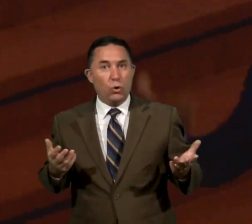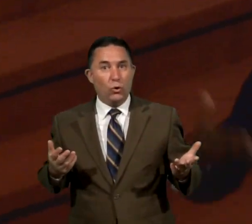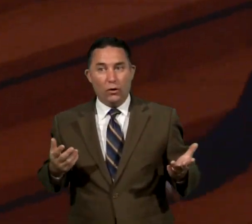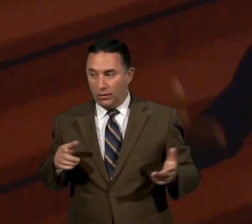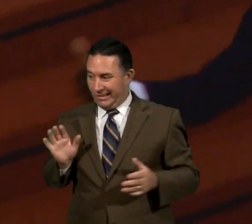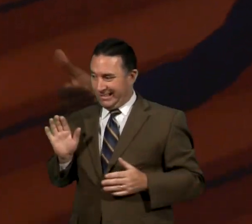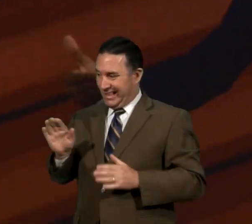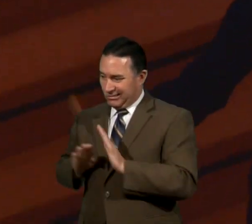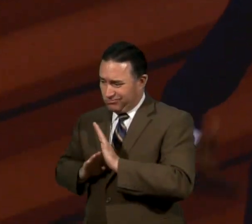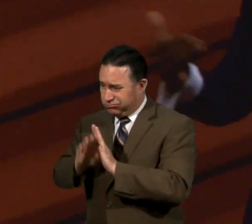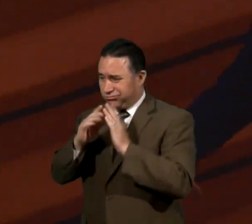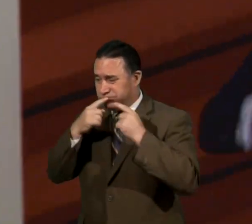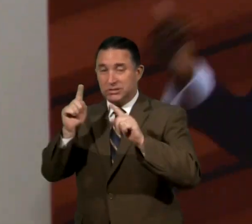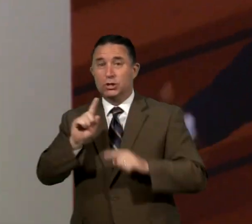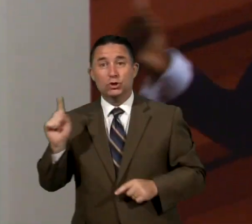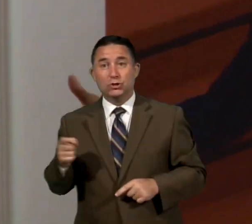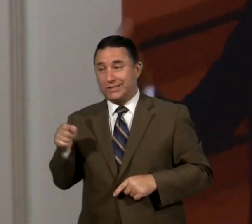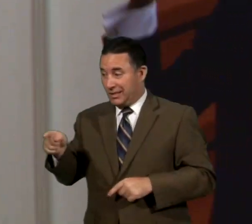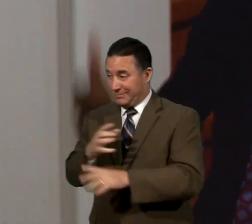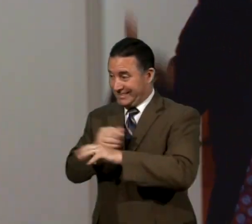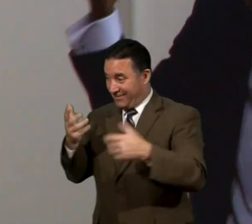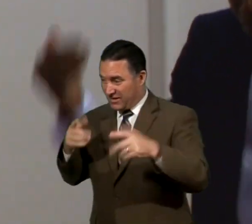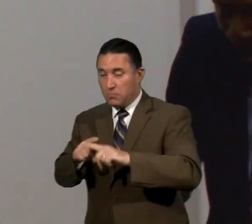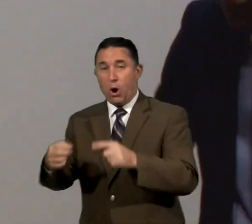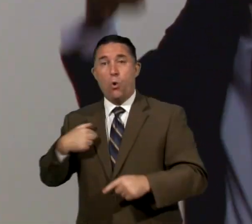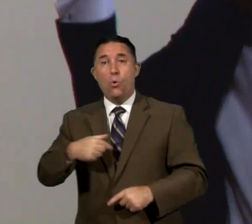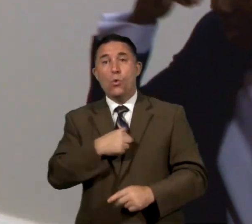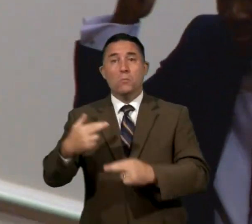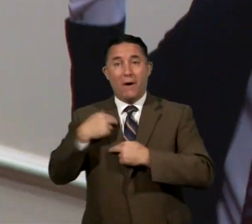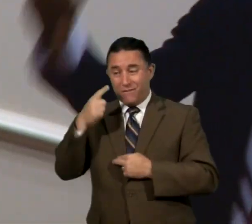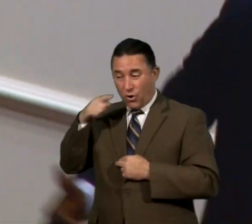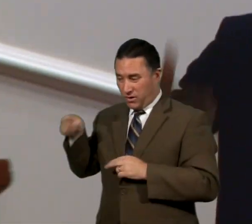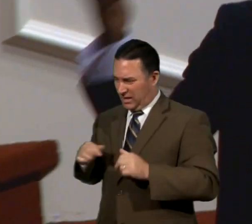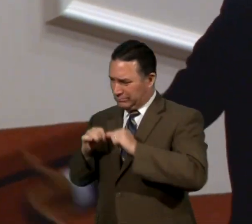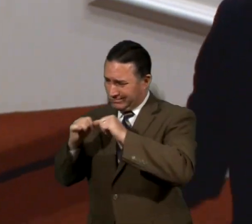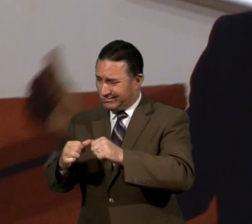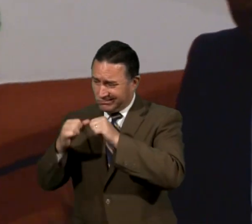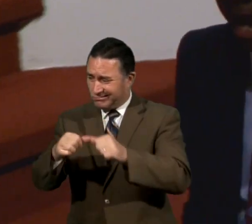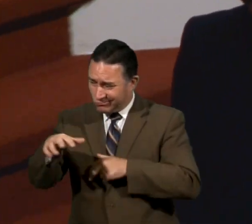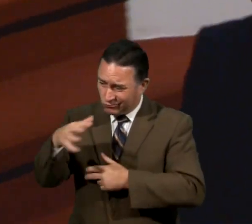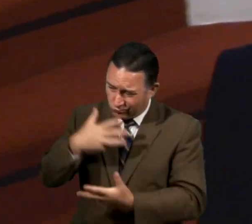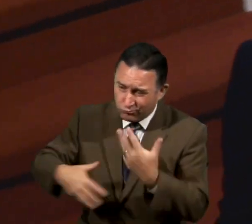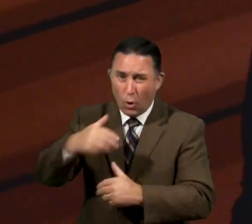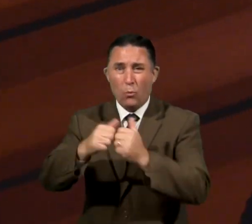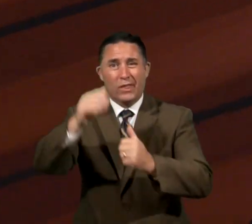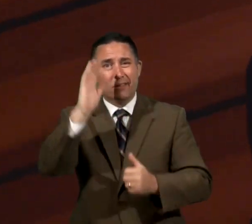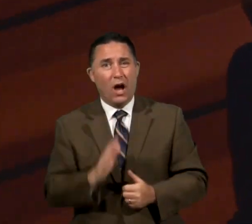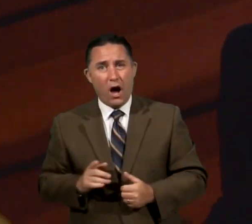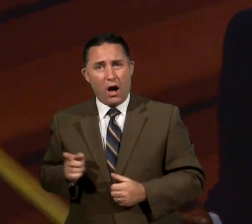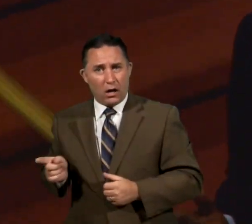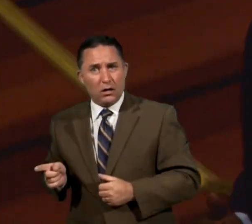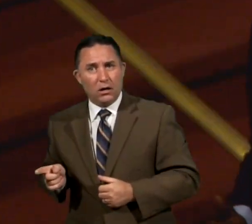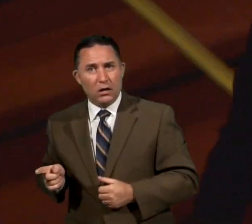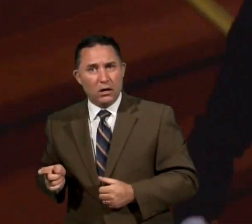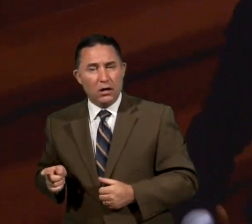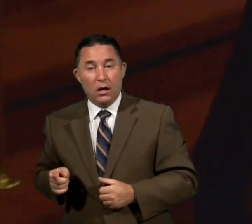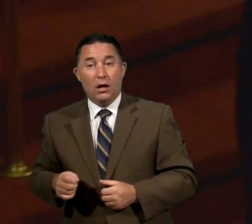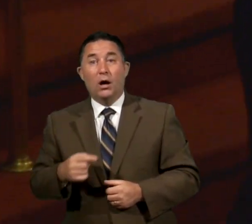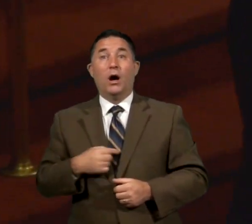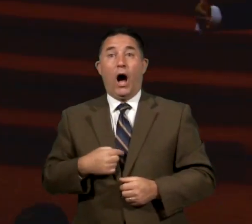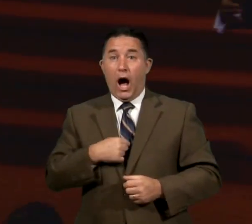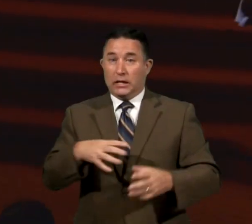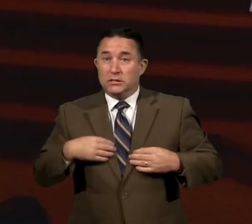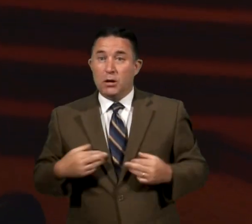for their well-being. Not just them being saved, but we're responsible for them to continue walking with God. I